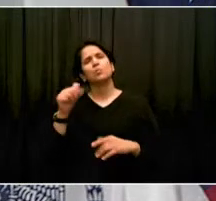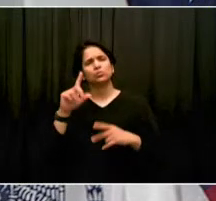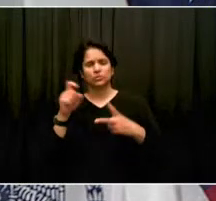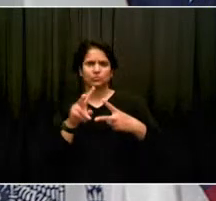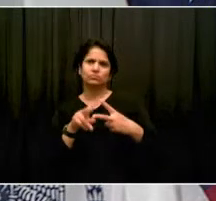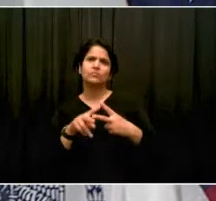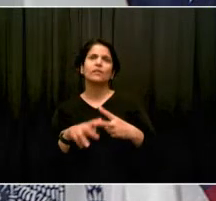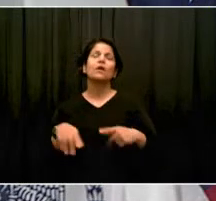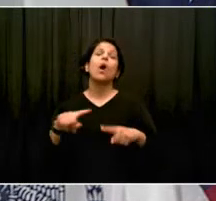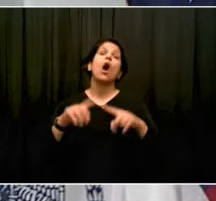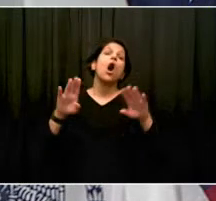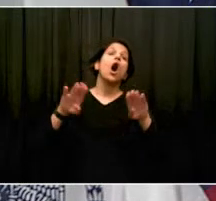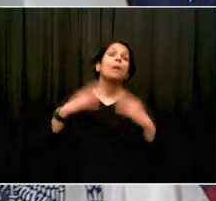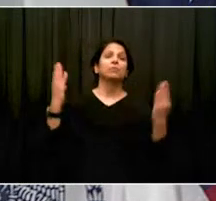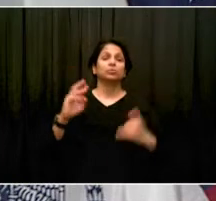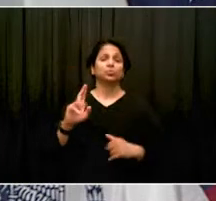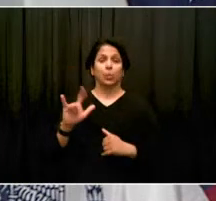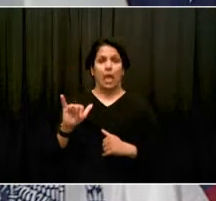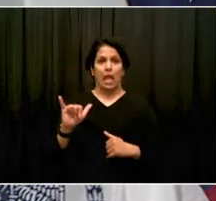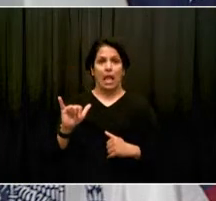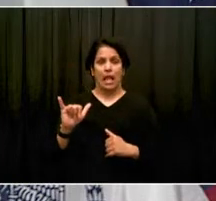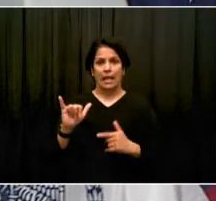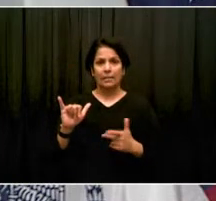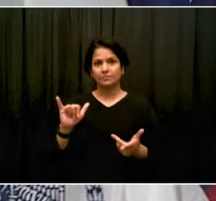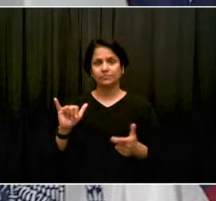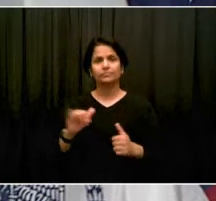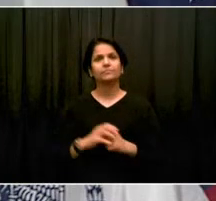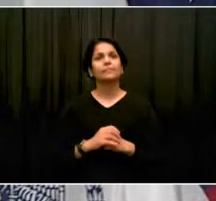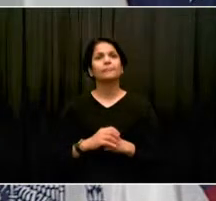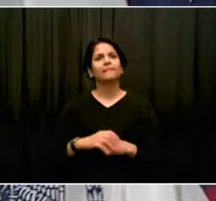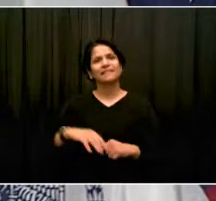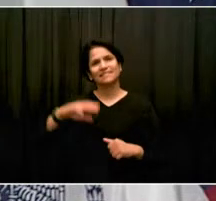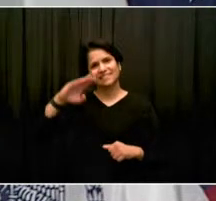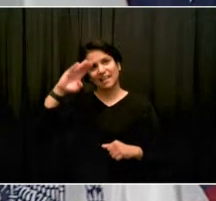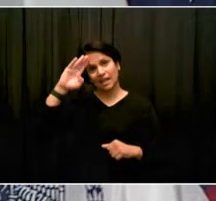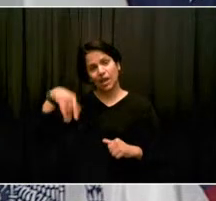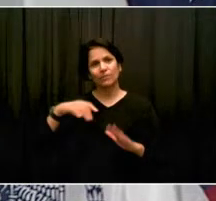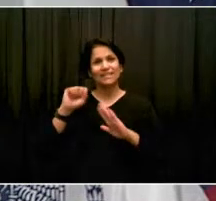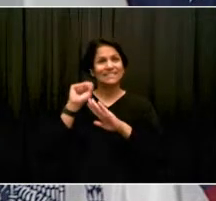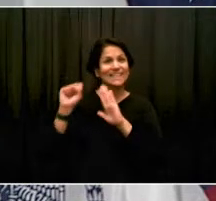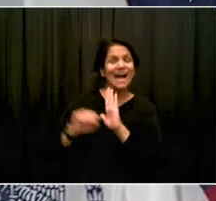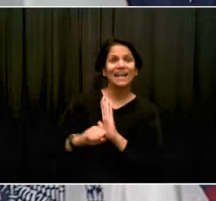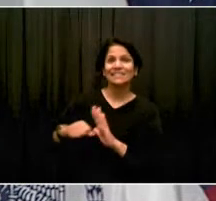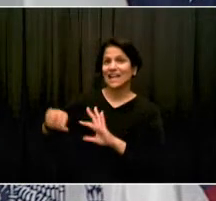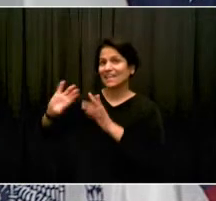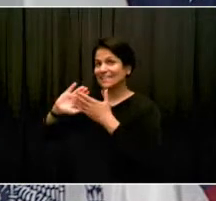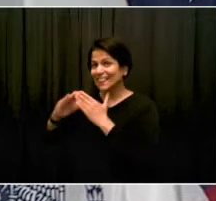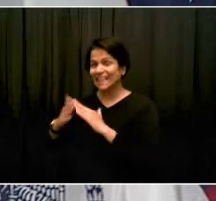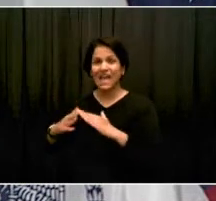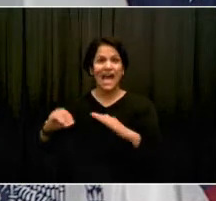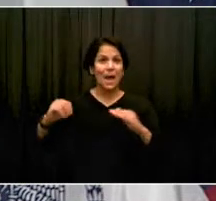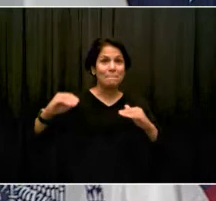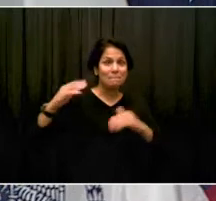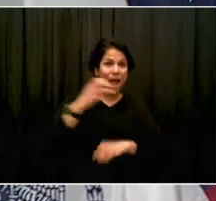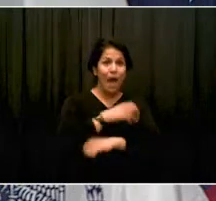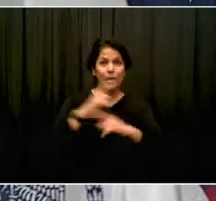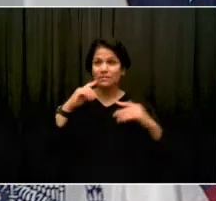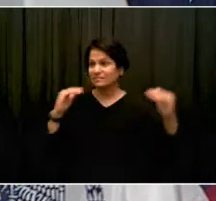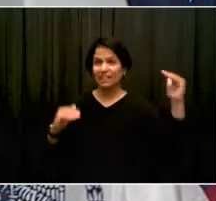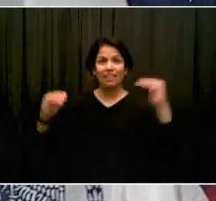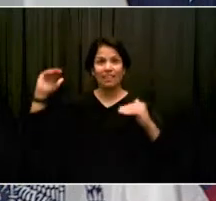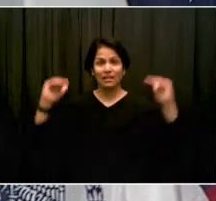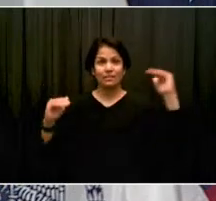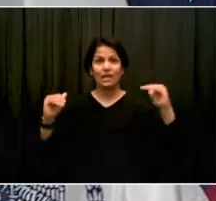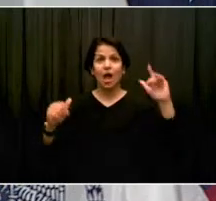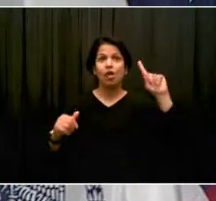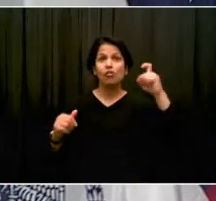despite the difference in the balance of power and everything else, the governor's powers still reside, especially